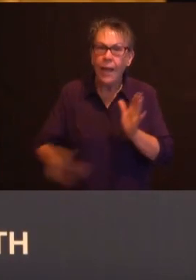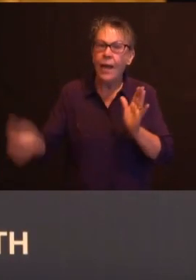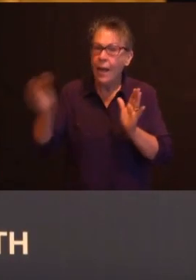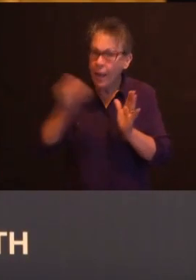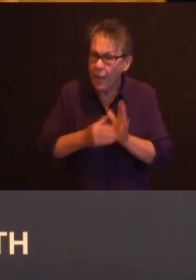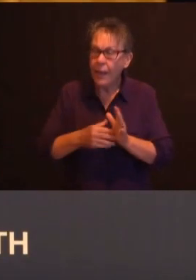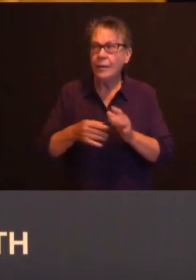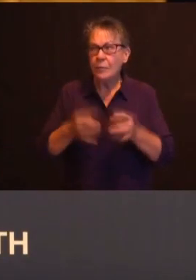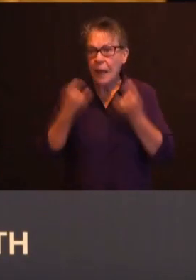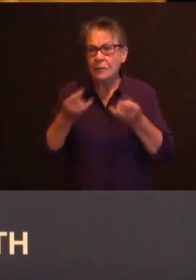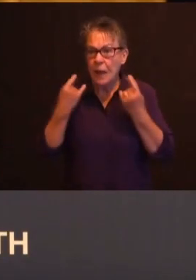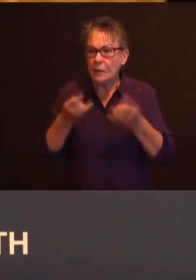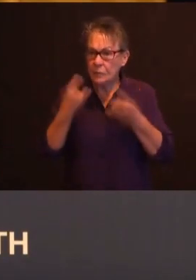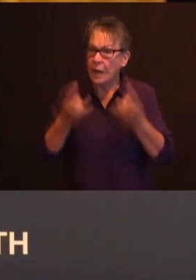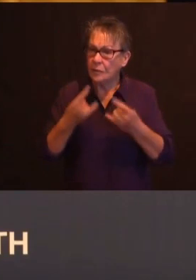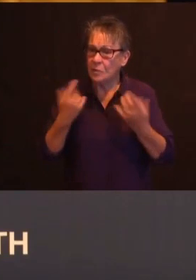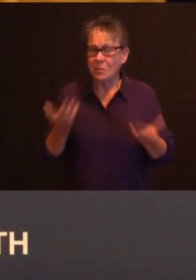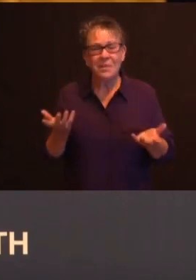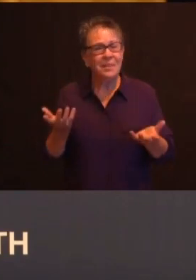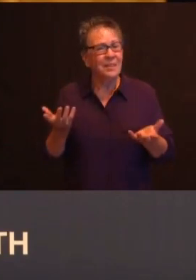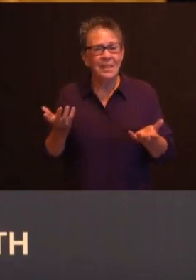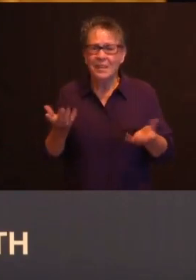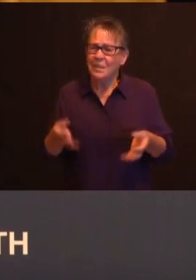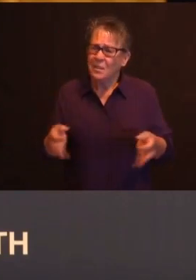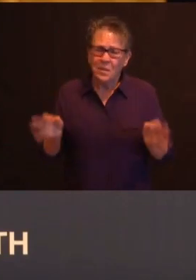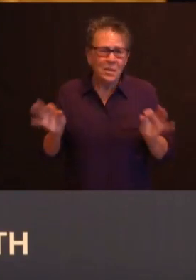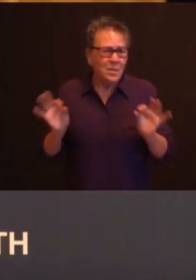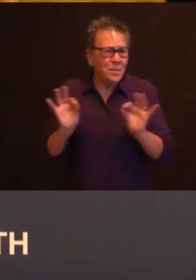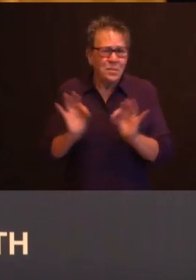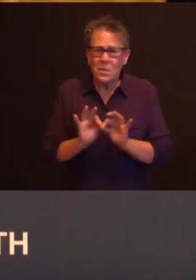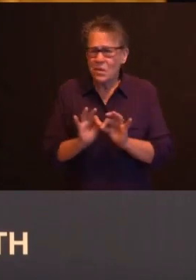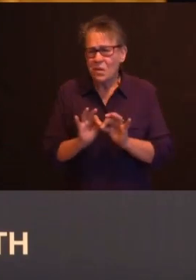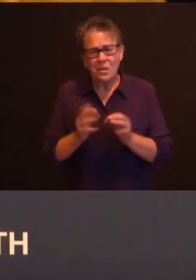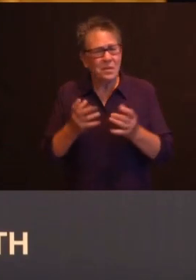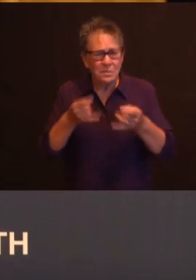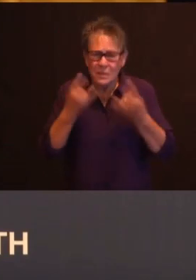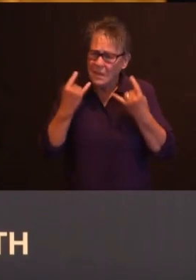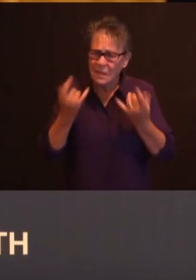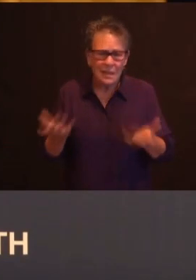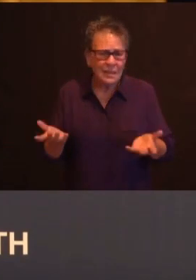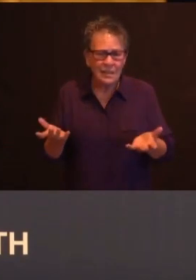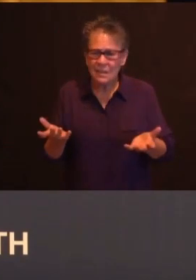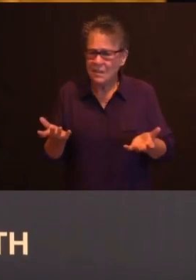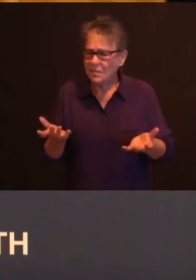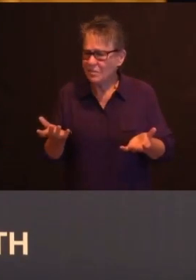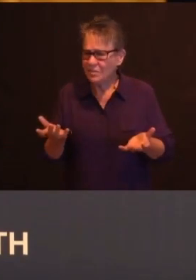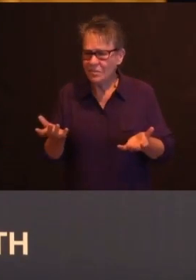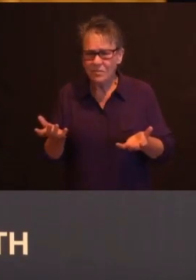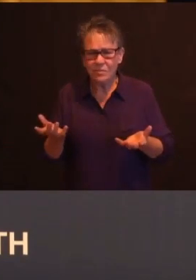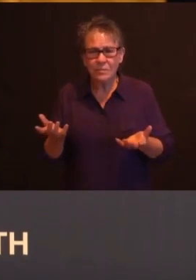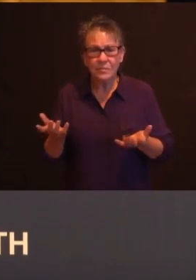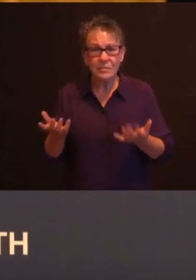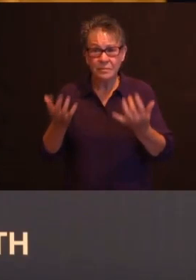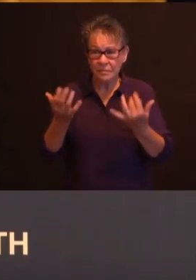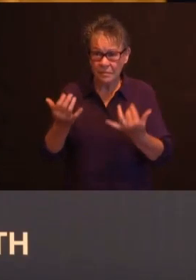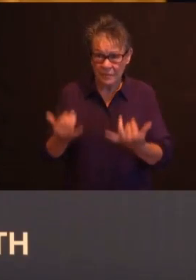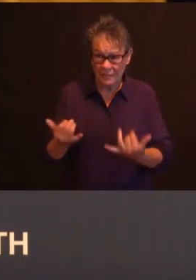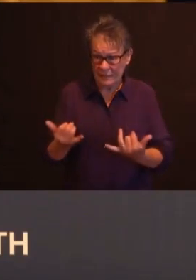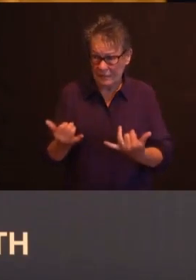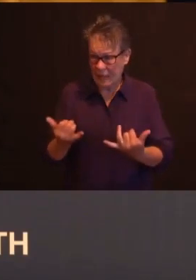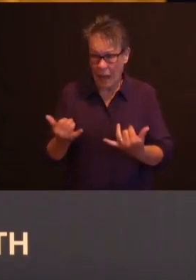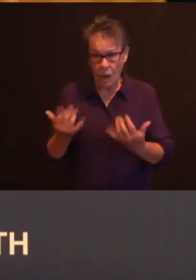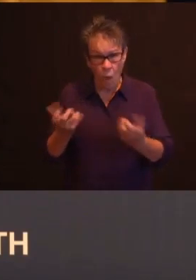be jumping the gun on a whole lot more opening up steps right now, I would think, right? So we're at where